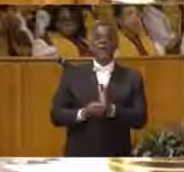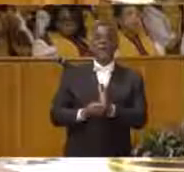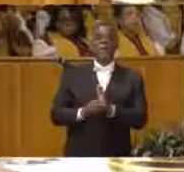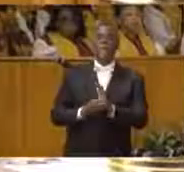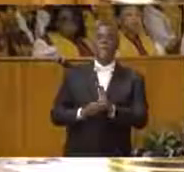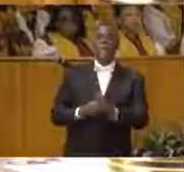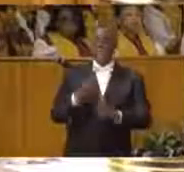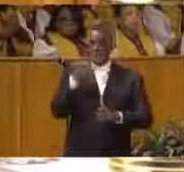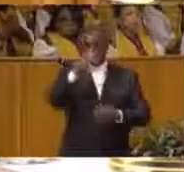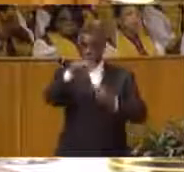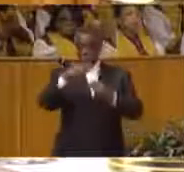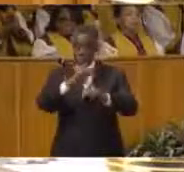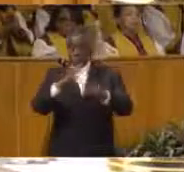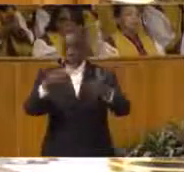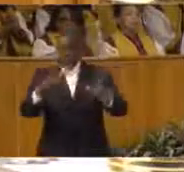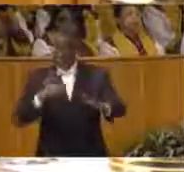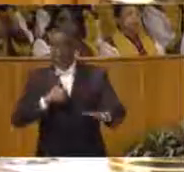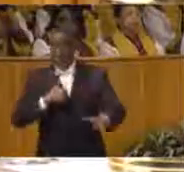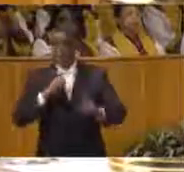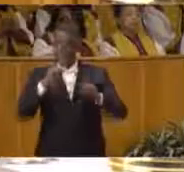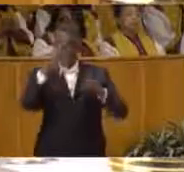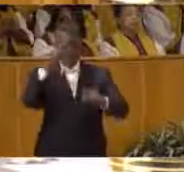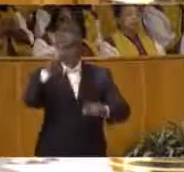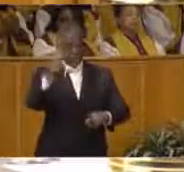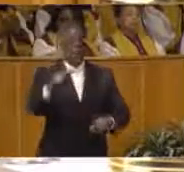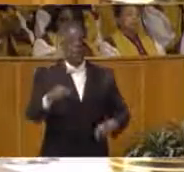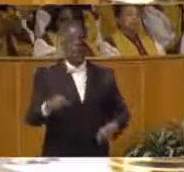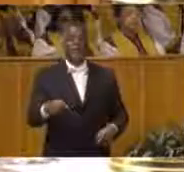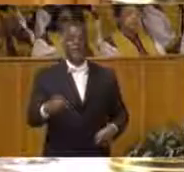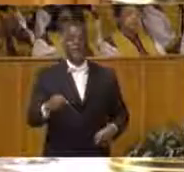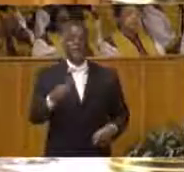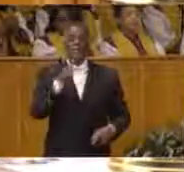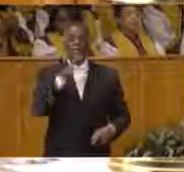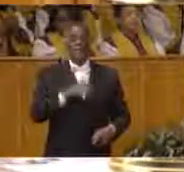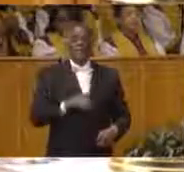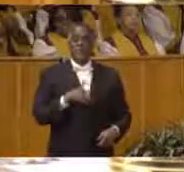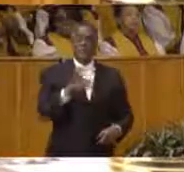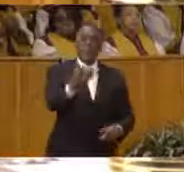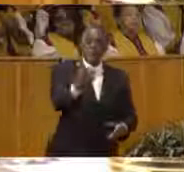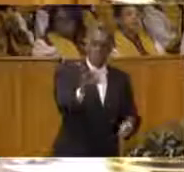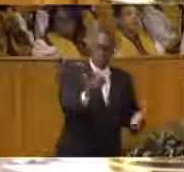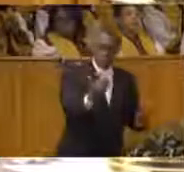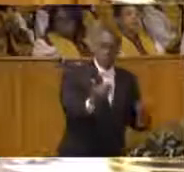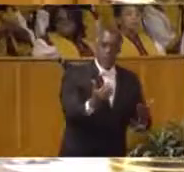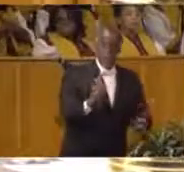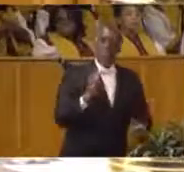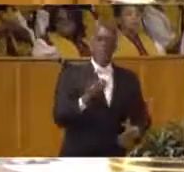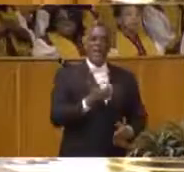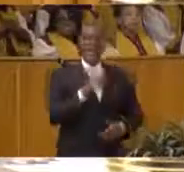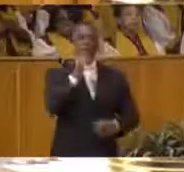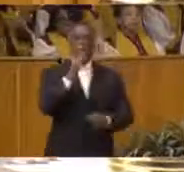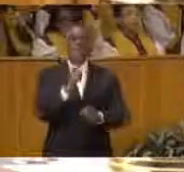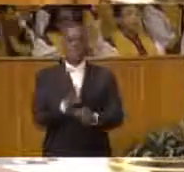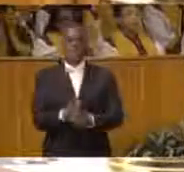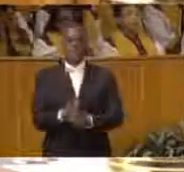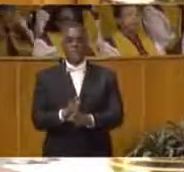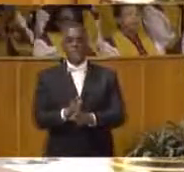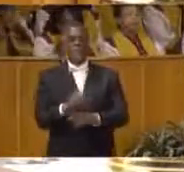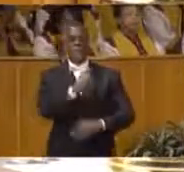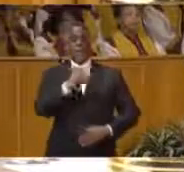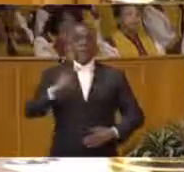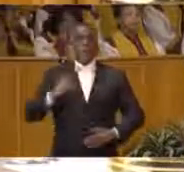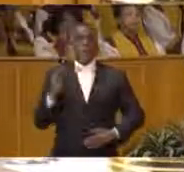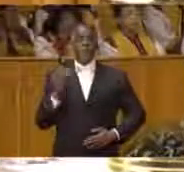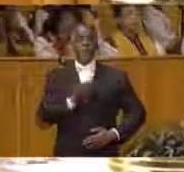got something for you anyway. Are they bringing them up? Is that you? Sister, you? Come on. This is our sister. She's a member of our